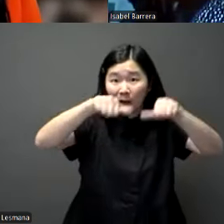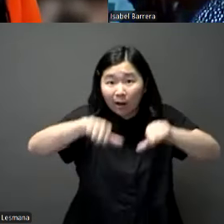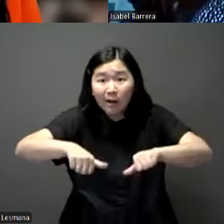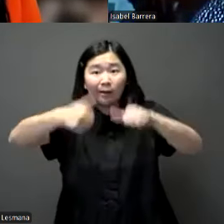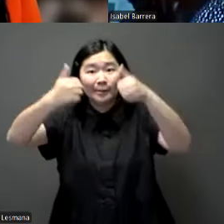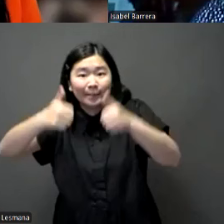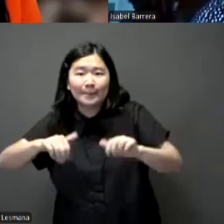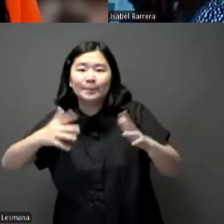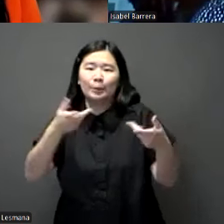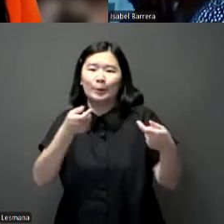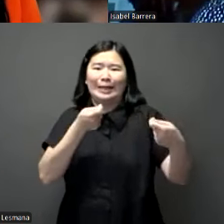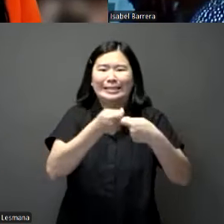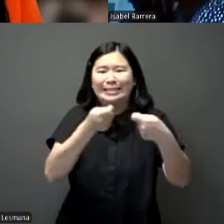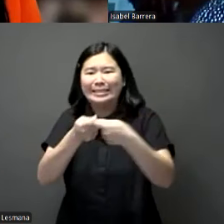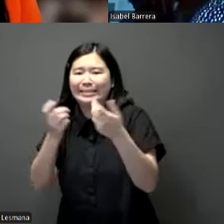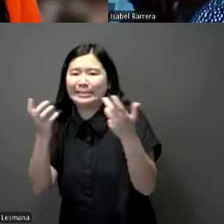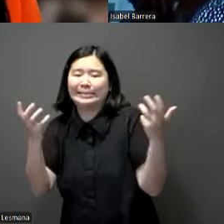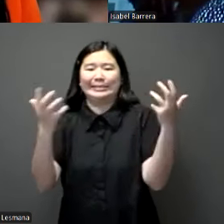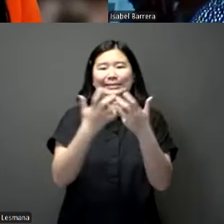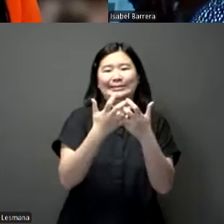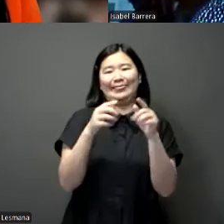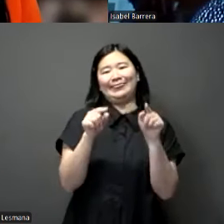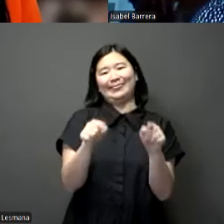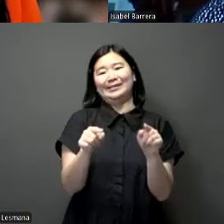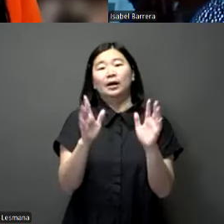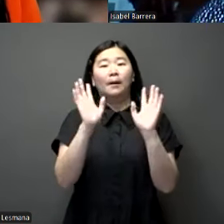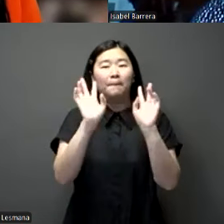have and according to budget availability.